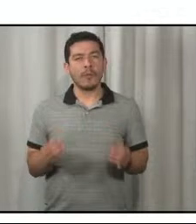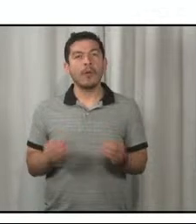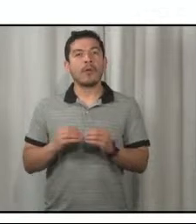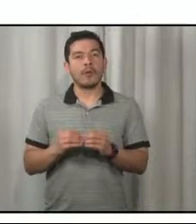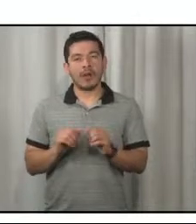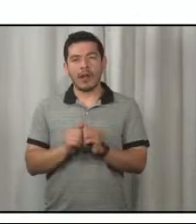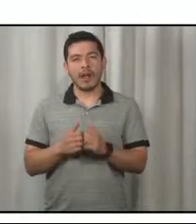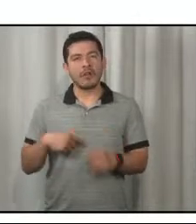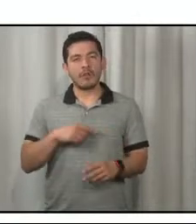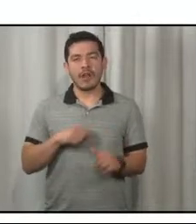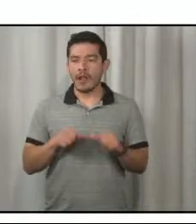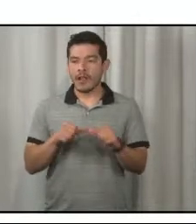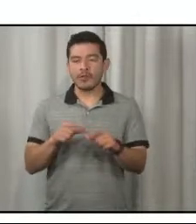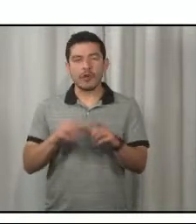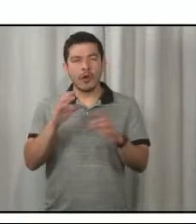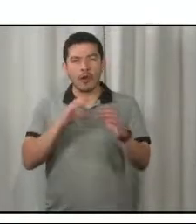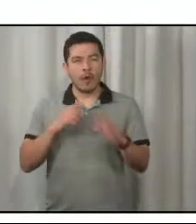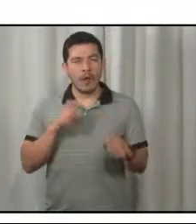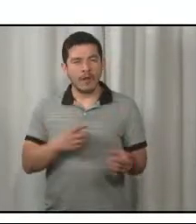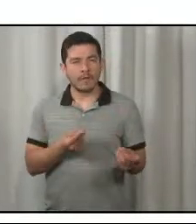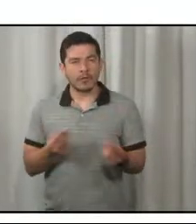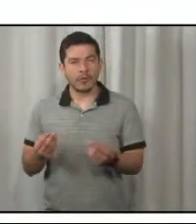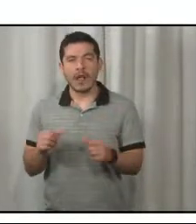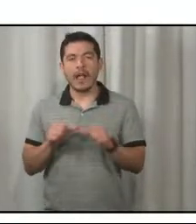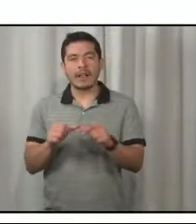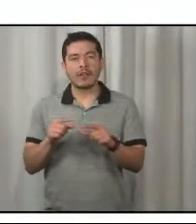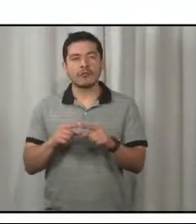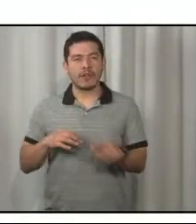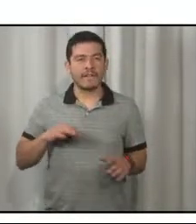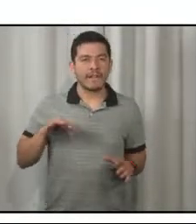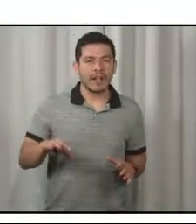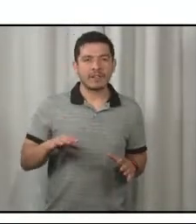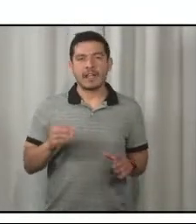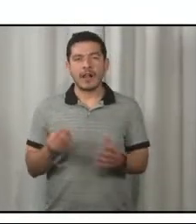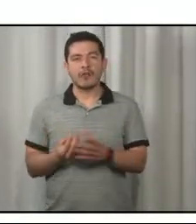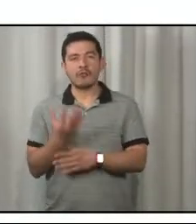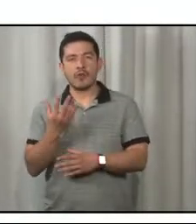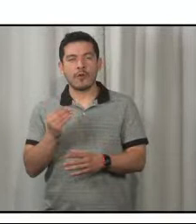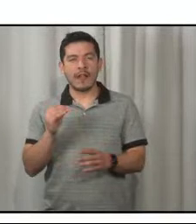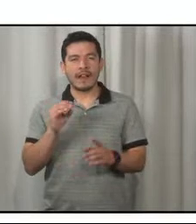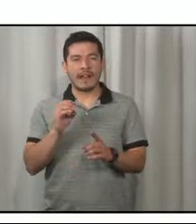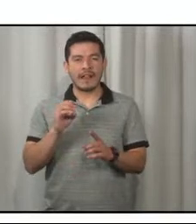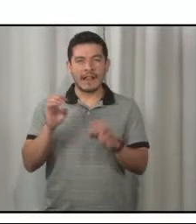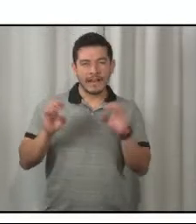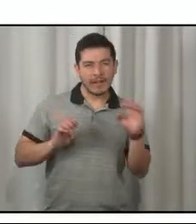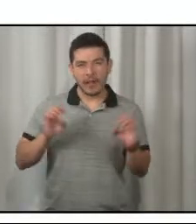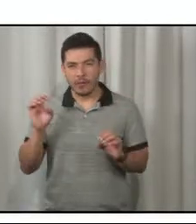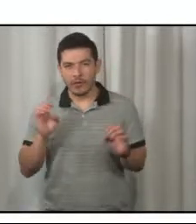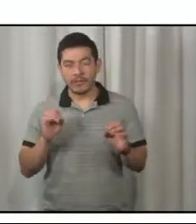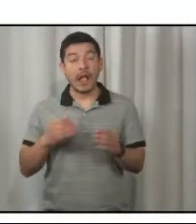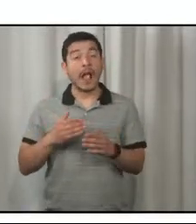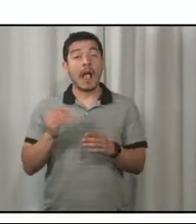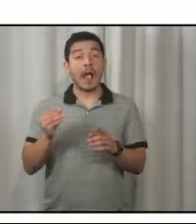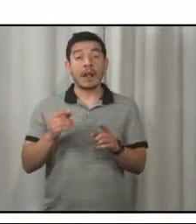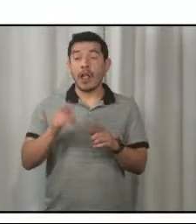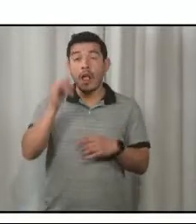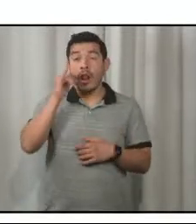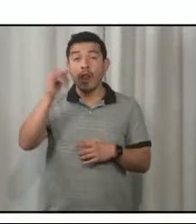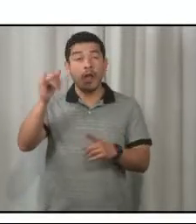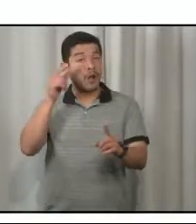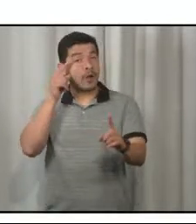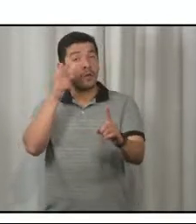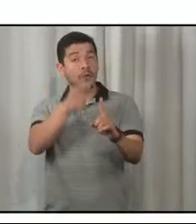continue to look at what we need to do and continue investment and evaluation? And then long-term is to update that